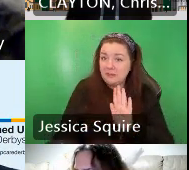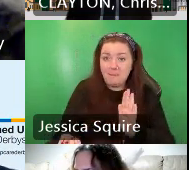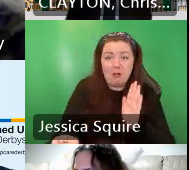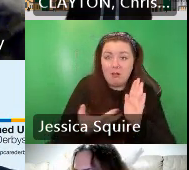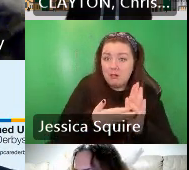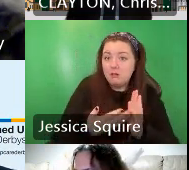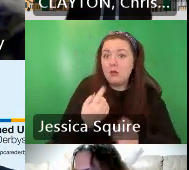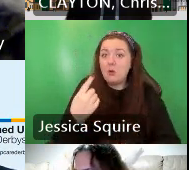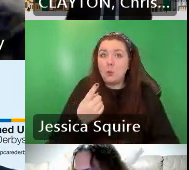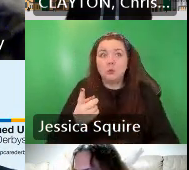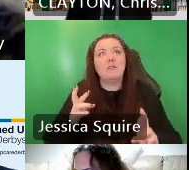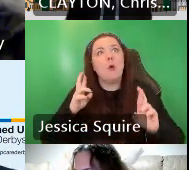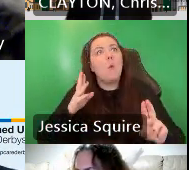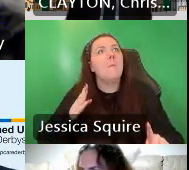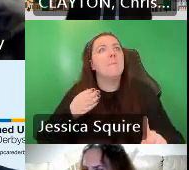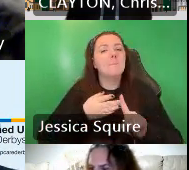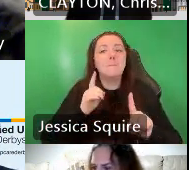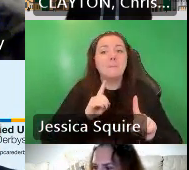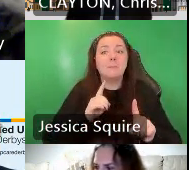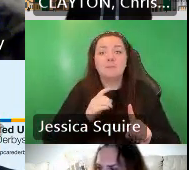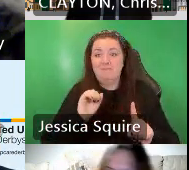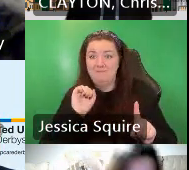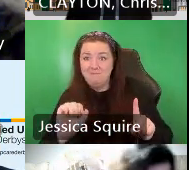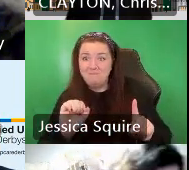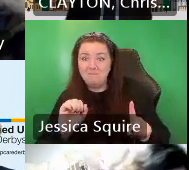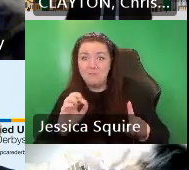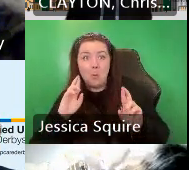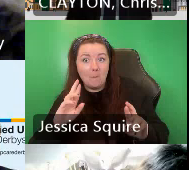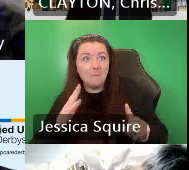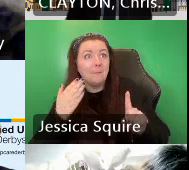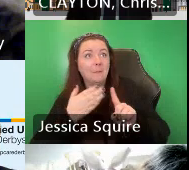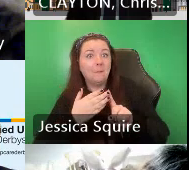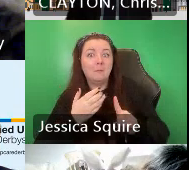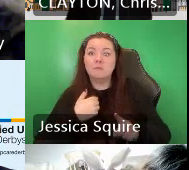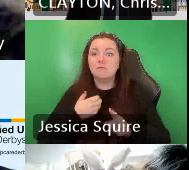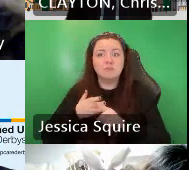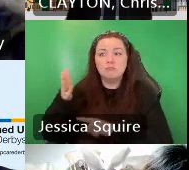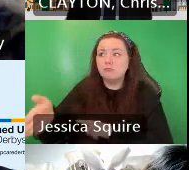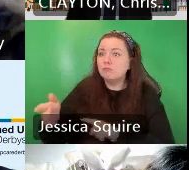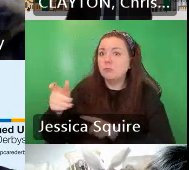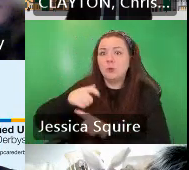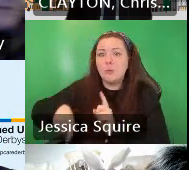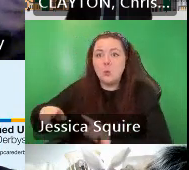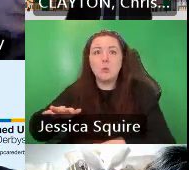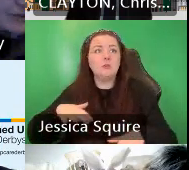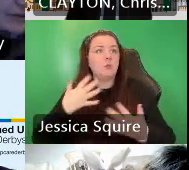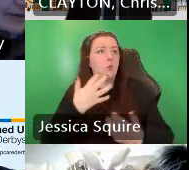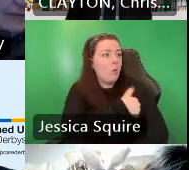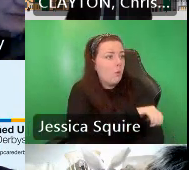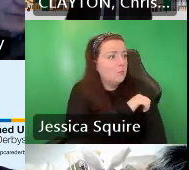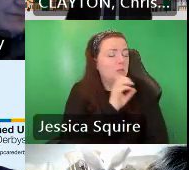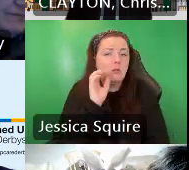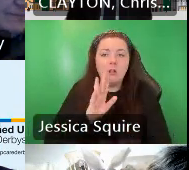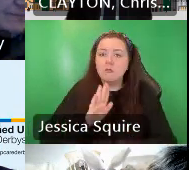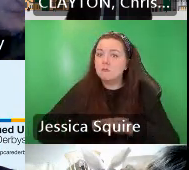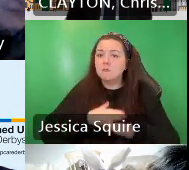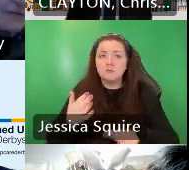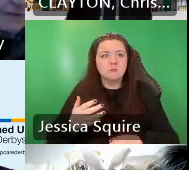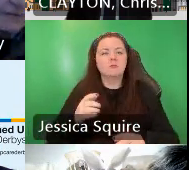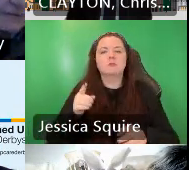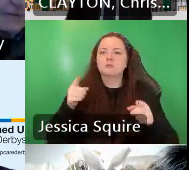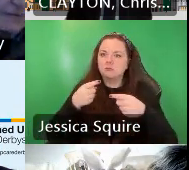your hopes? And your hope would be that whether you're in the community or in an acute, that your clinicians have got access